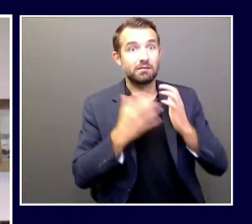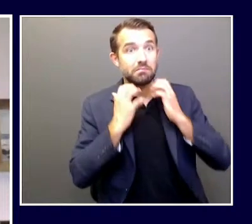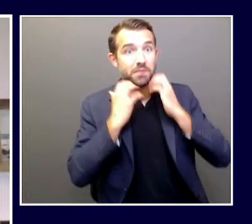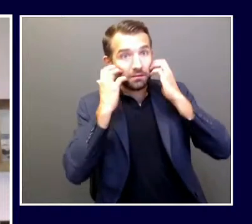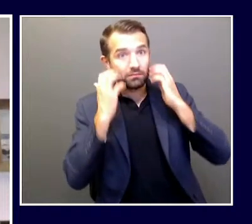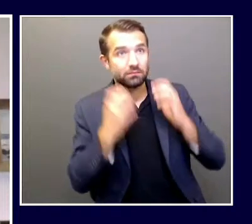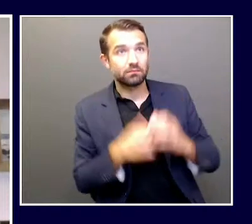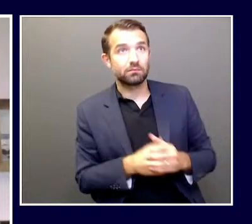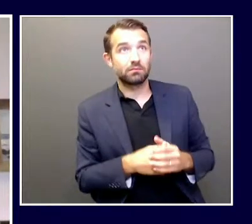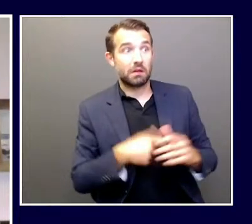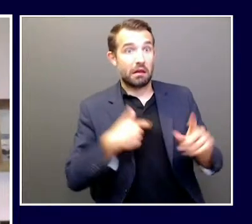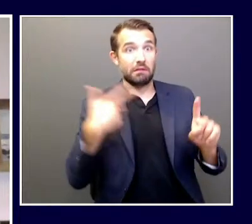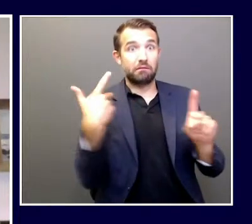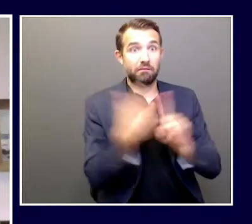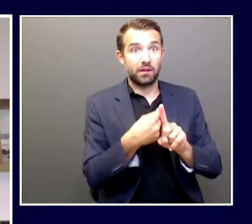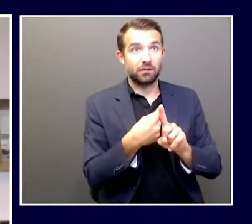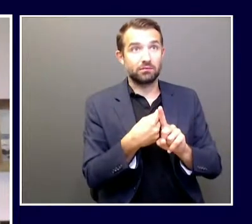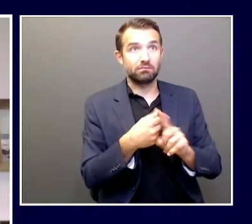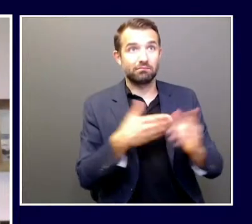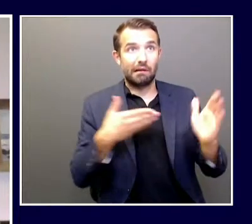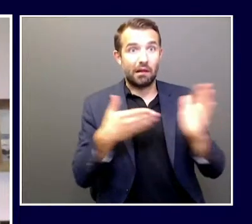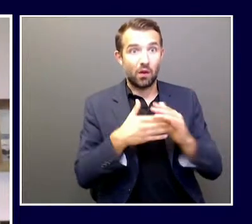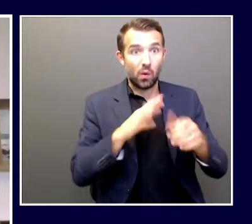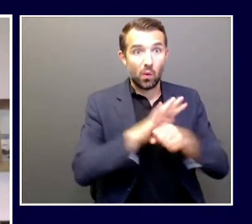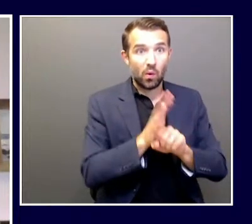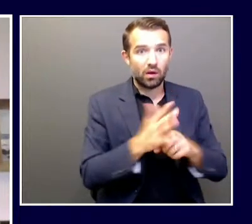I'm going to put one more fine point on this.